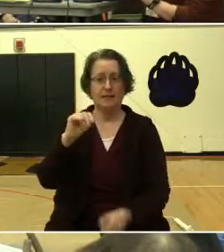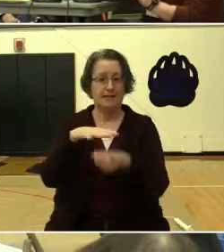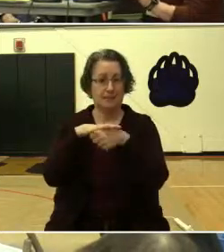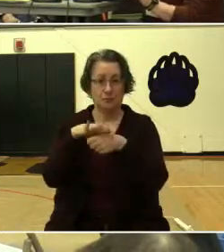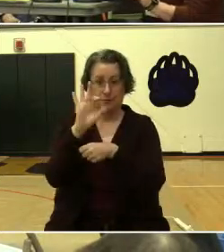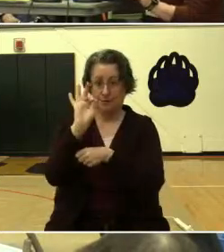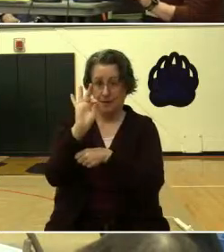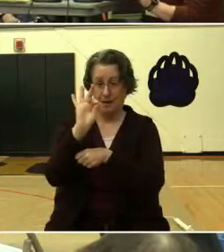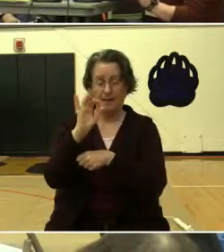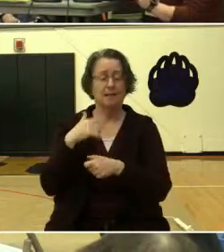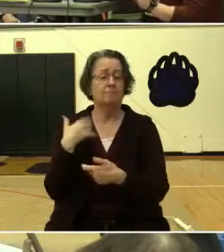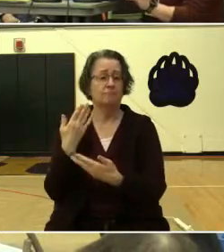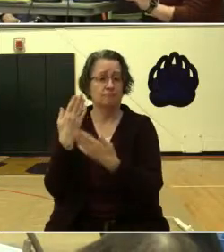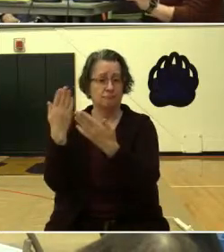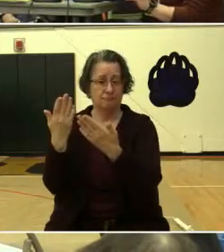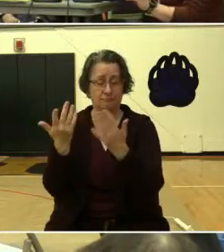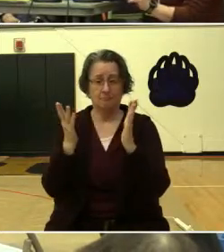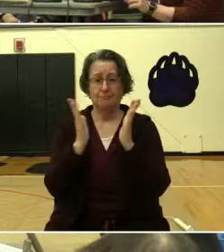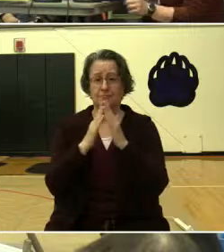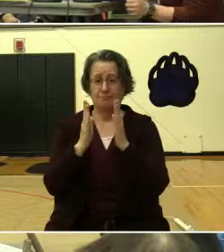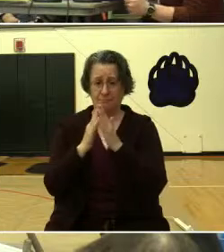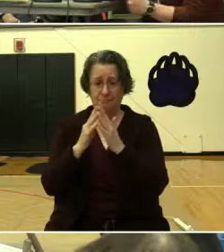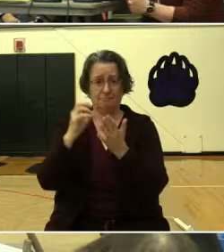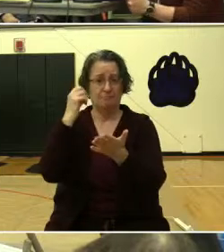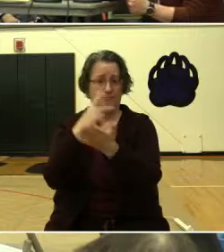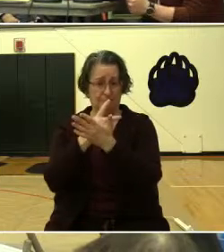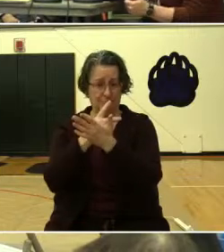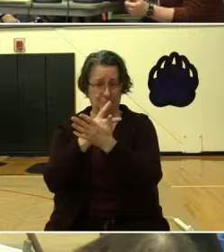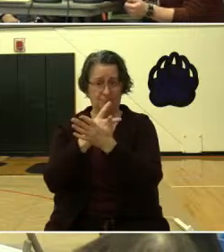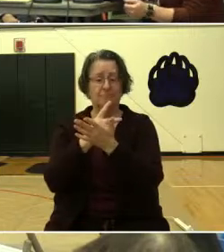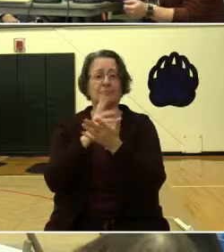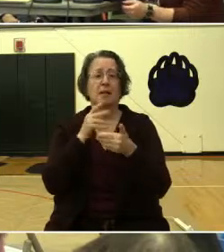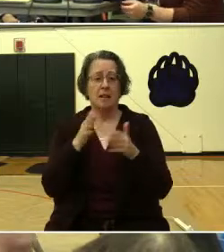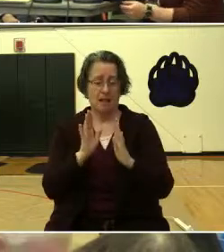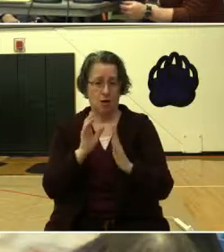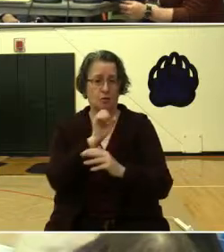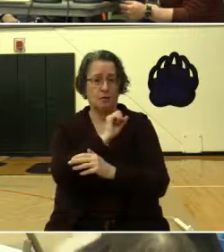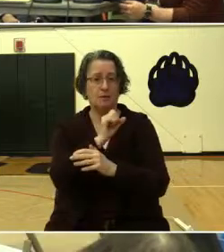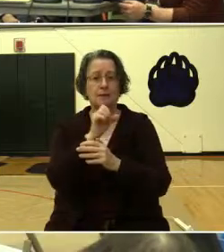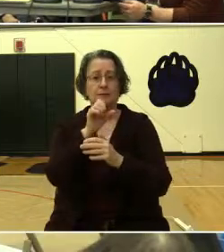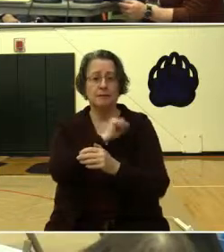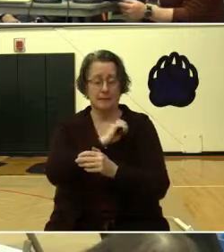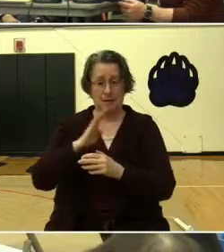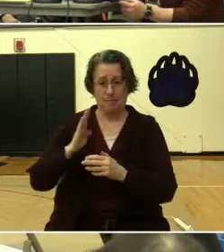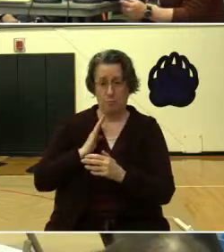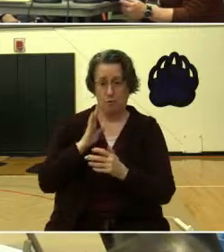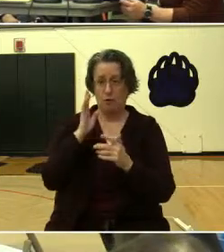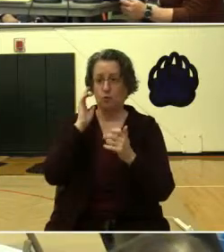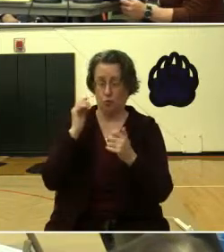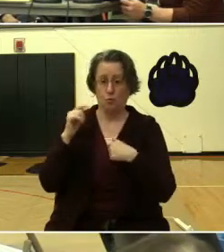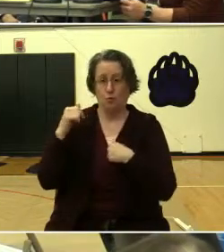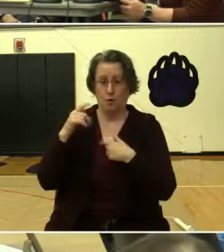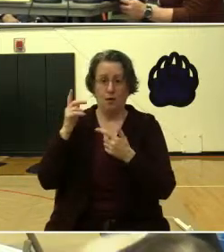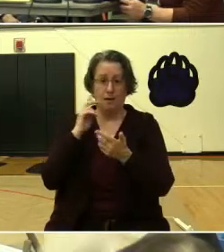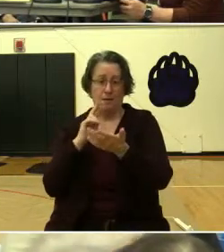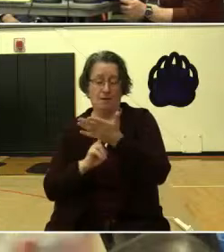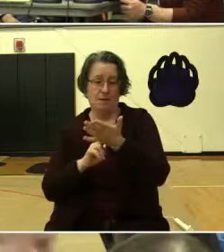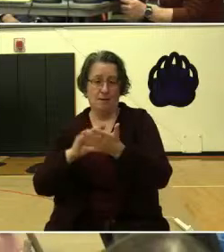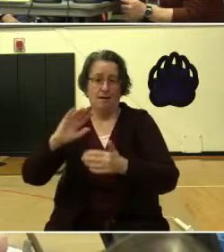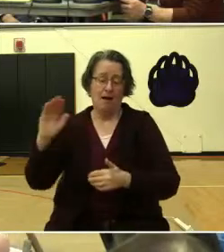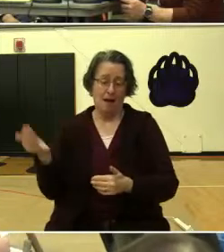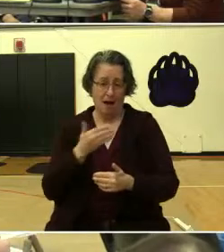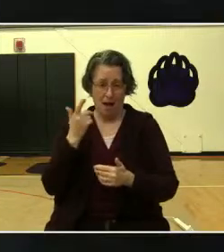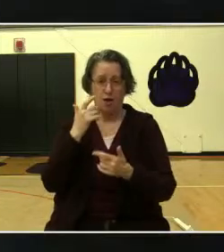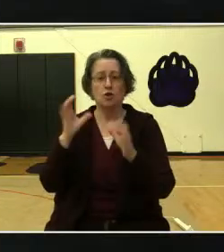nine I move that the town authorize its select board to employ a certified public accountant or public